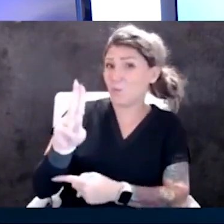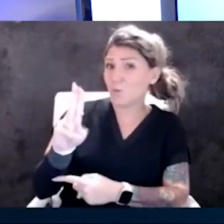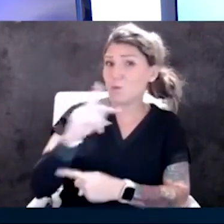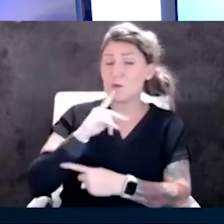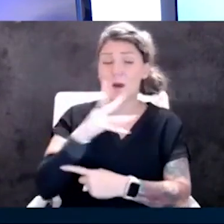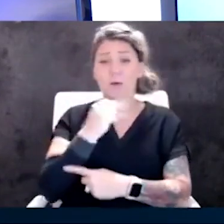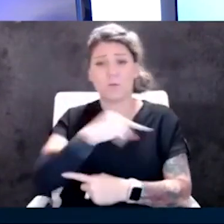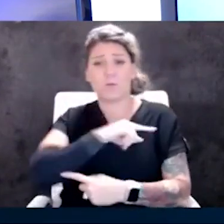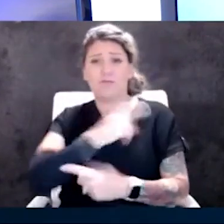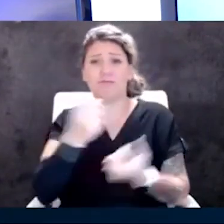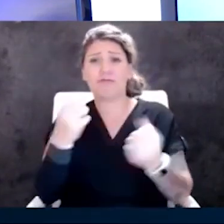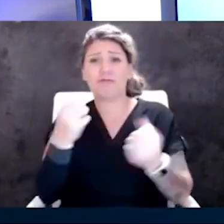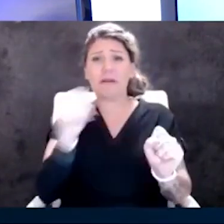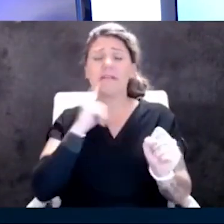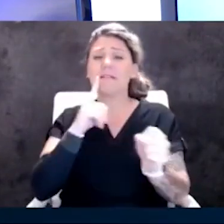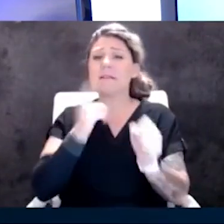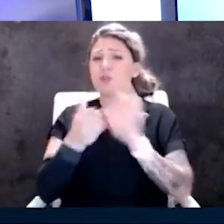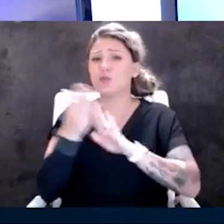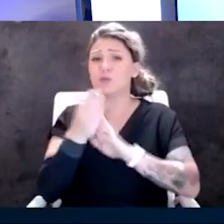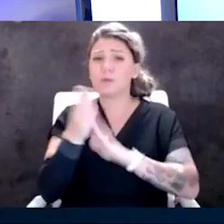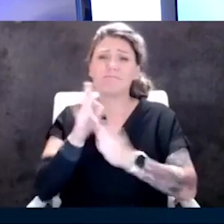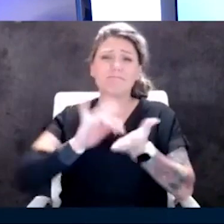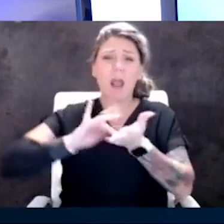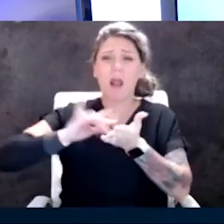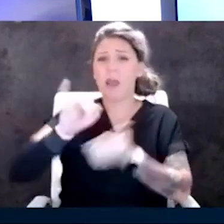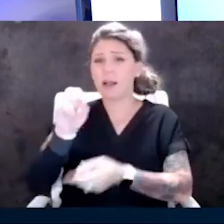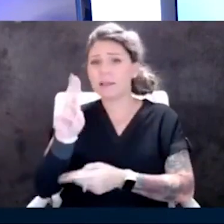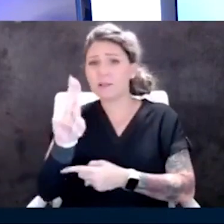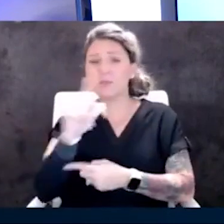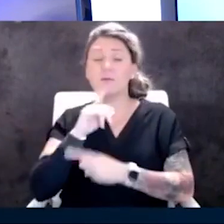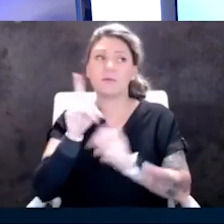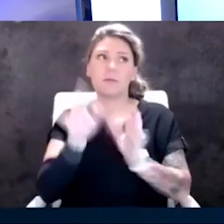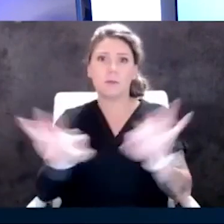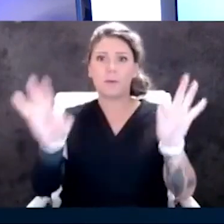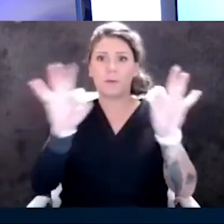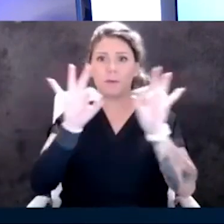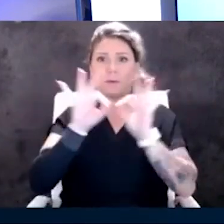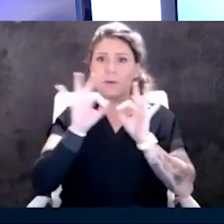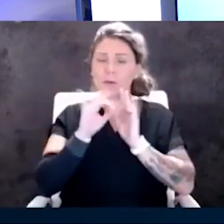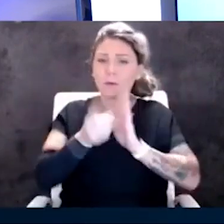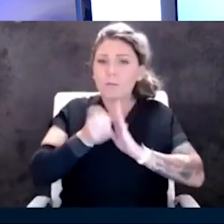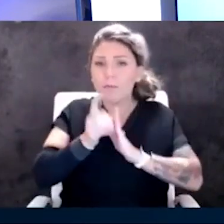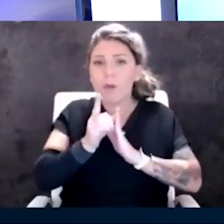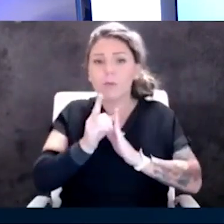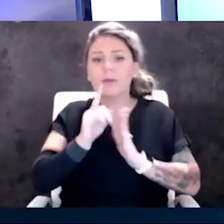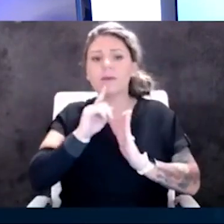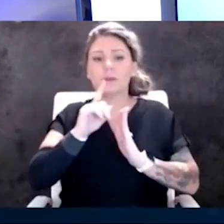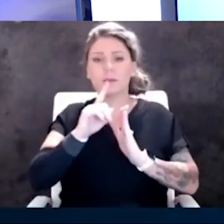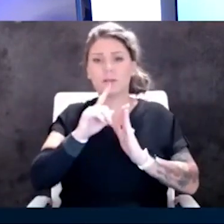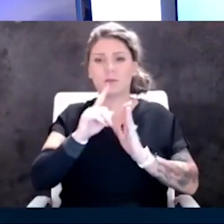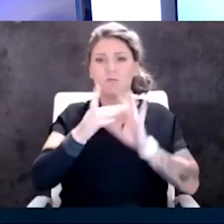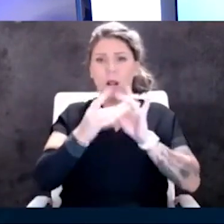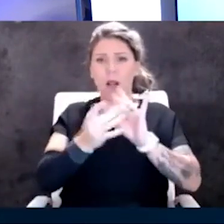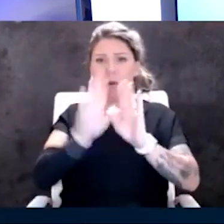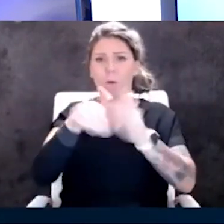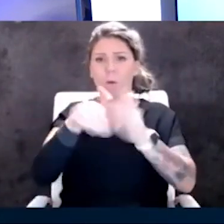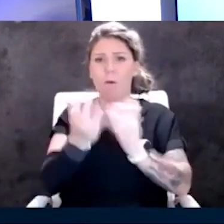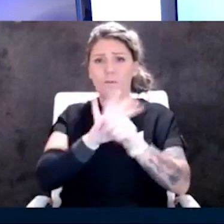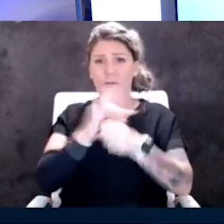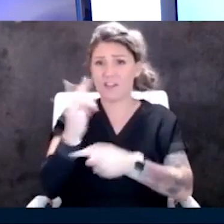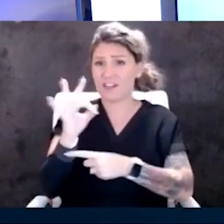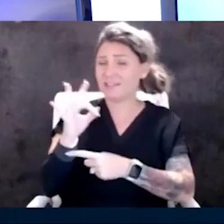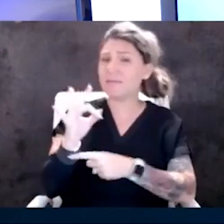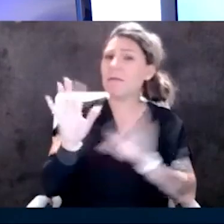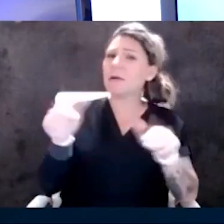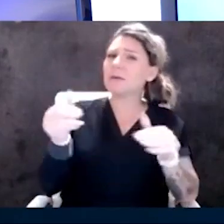they run our medical ICU and really are pivotal moments in time around the whole COVID-19 crisis. Dr. Latham and Dr. Pike,